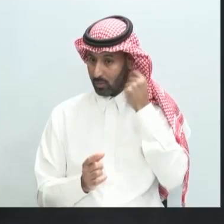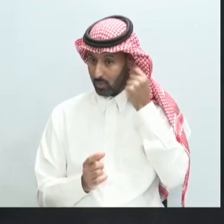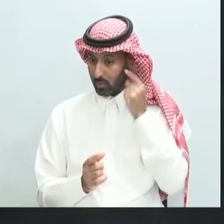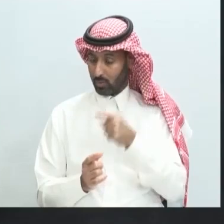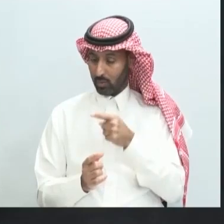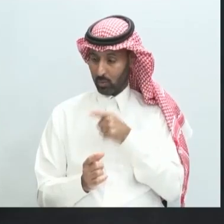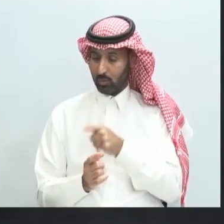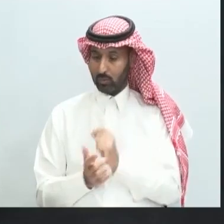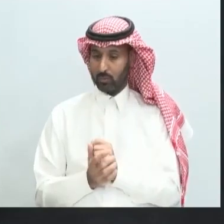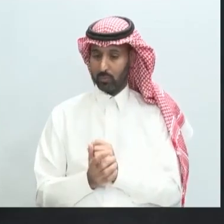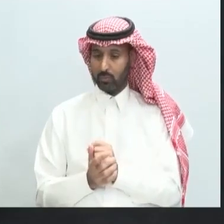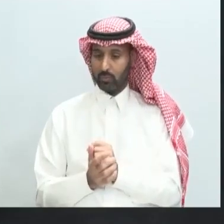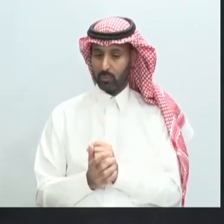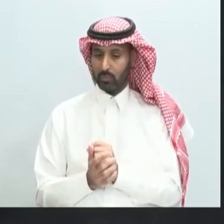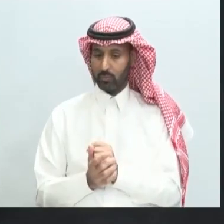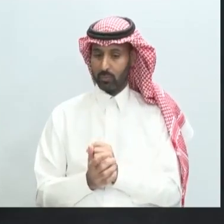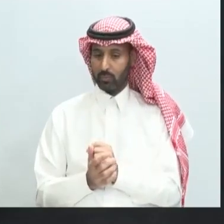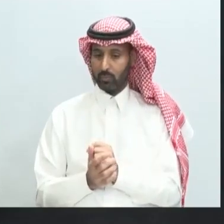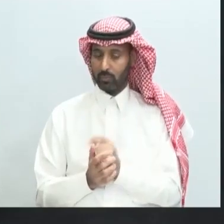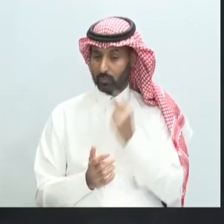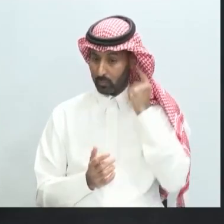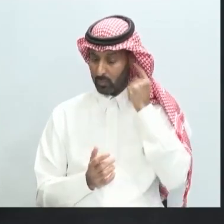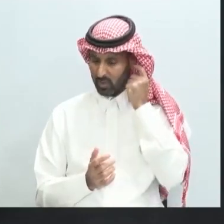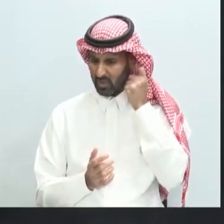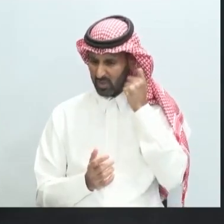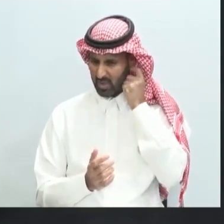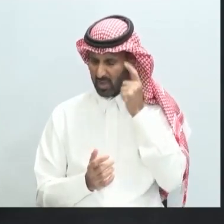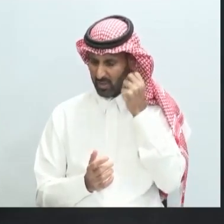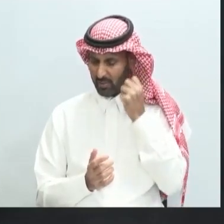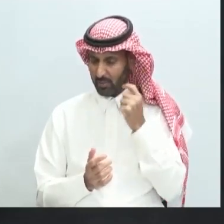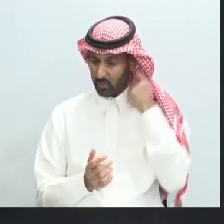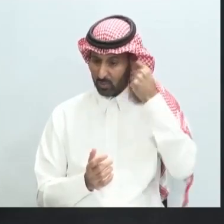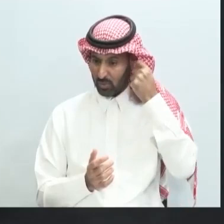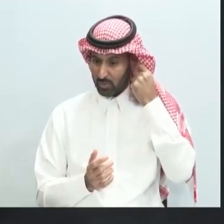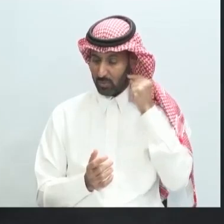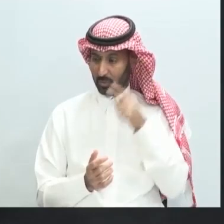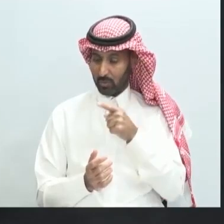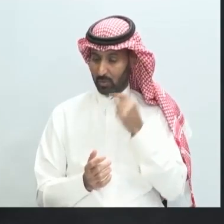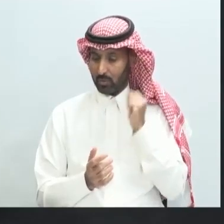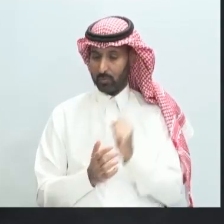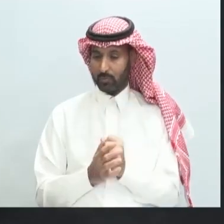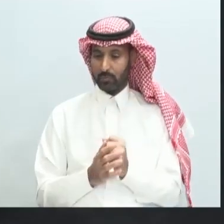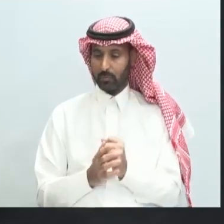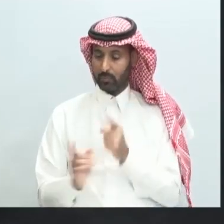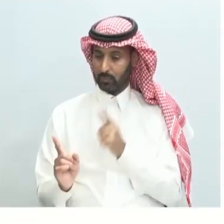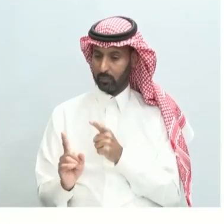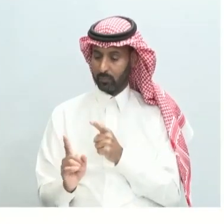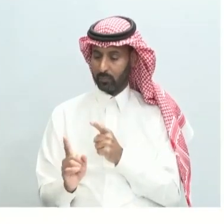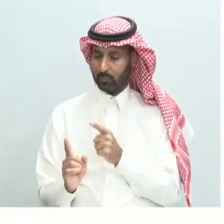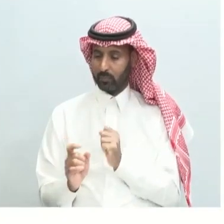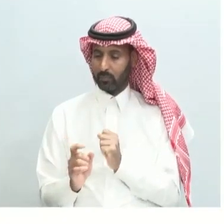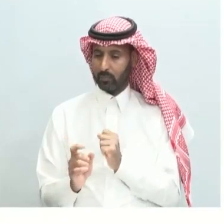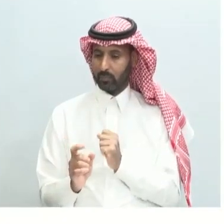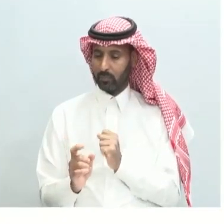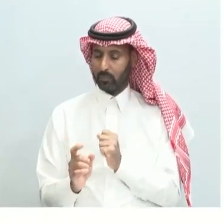have an earache. So do you have or do you clean your ears? Let's listen to the answer.